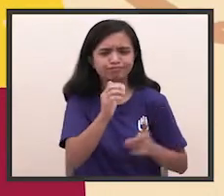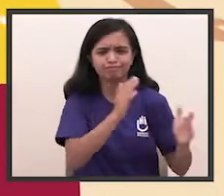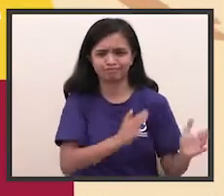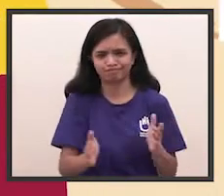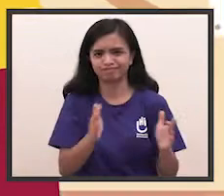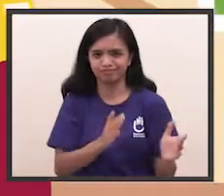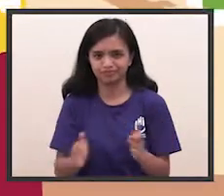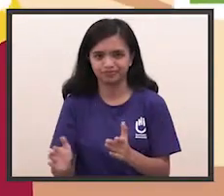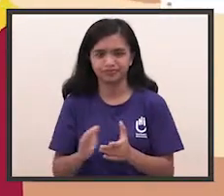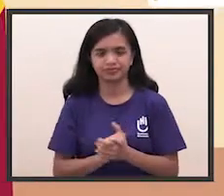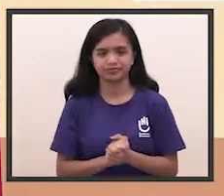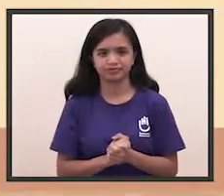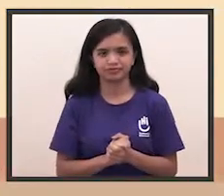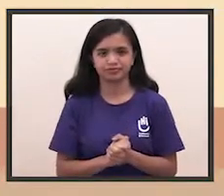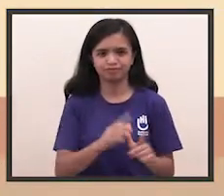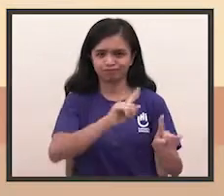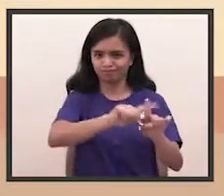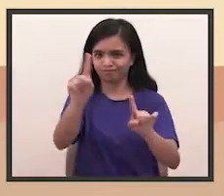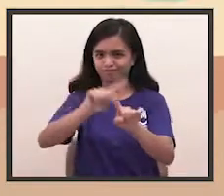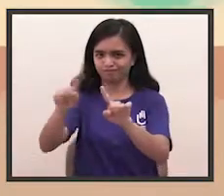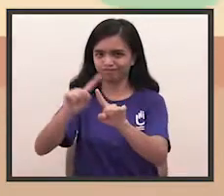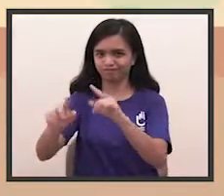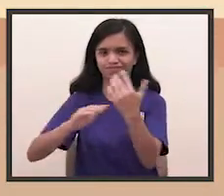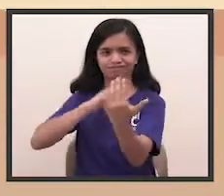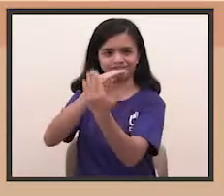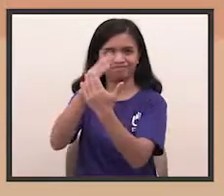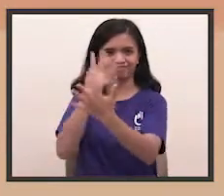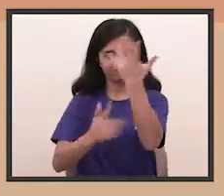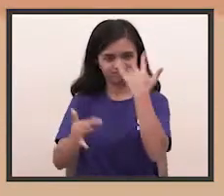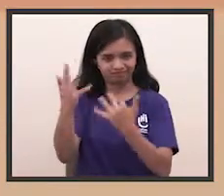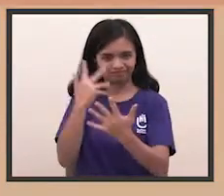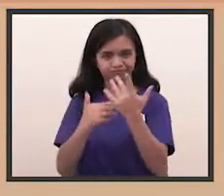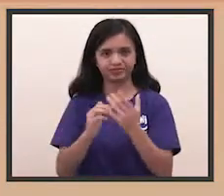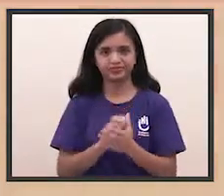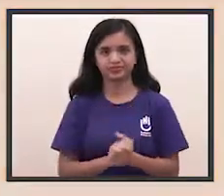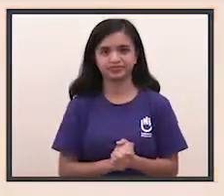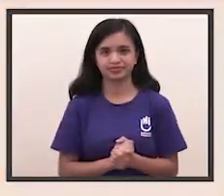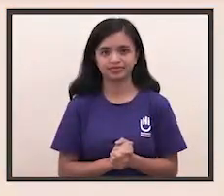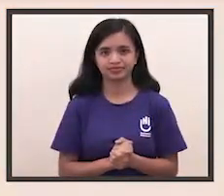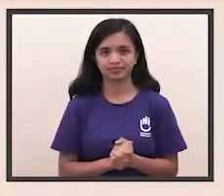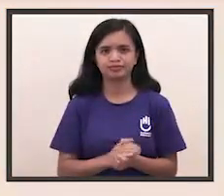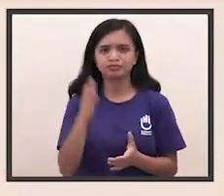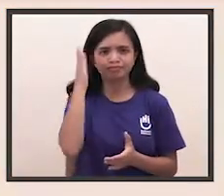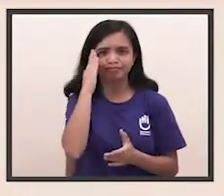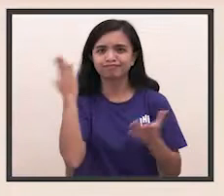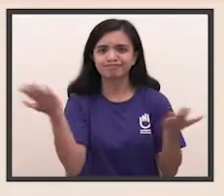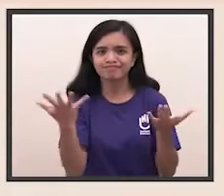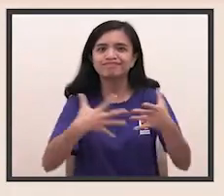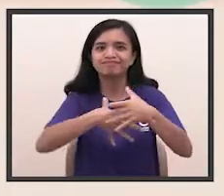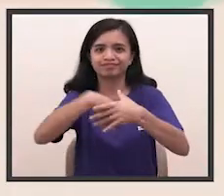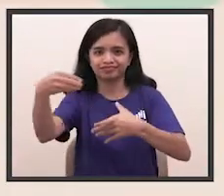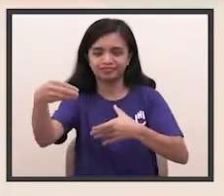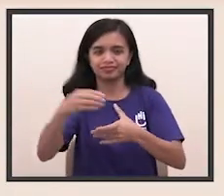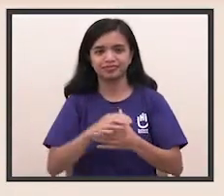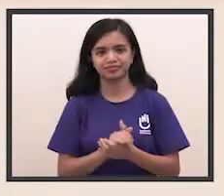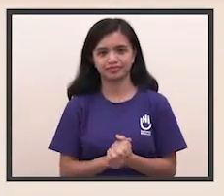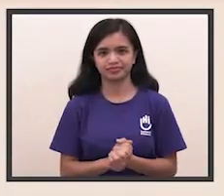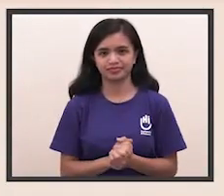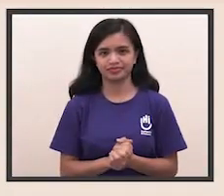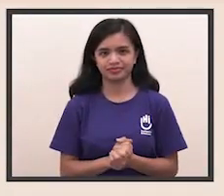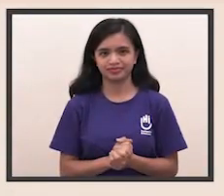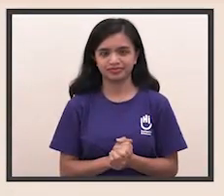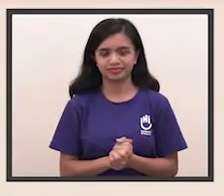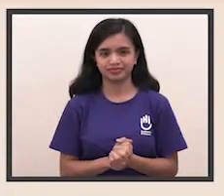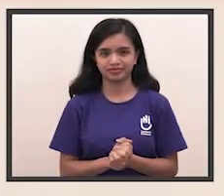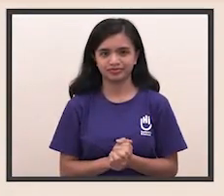Always be ready. Participate in fire drills. Know the location of the fire